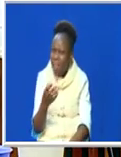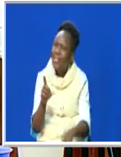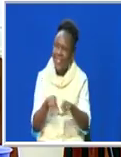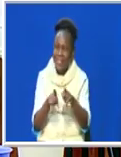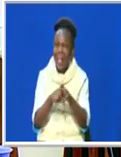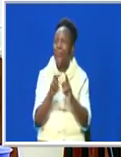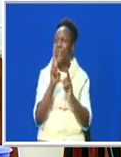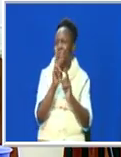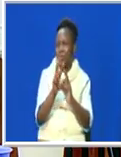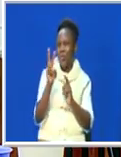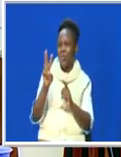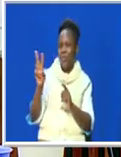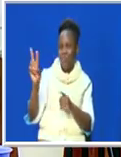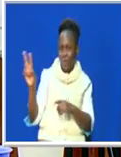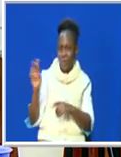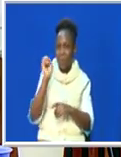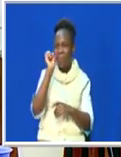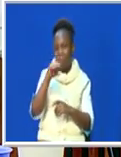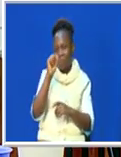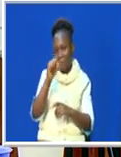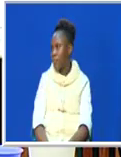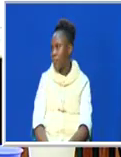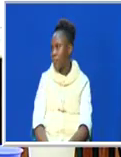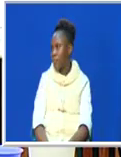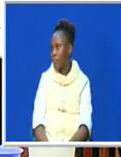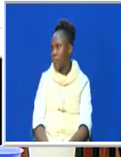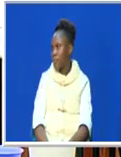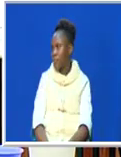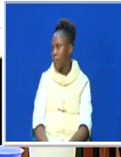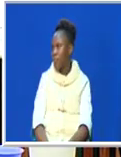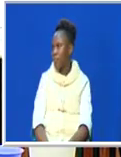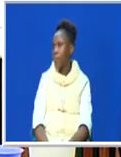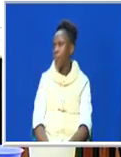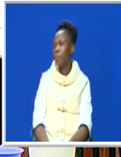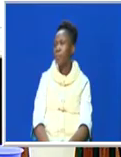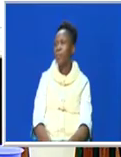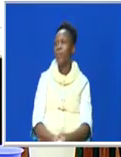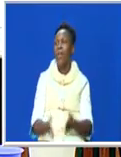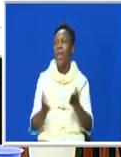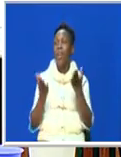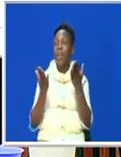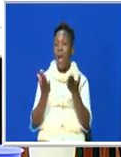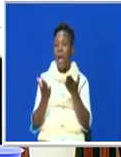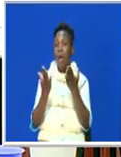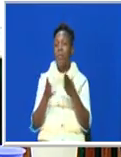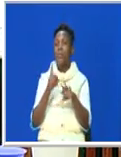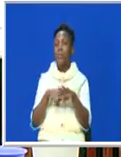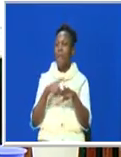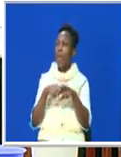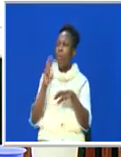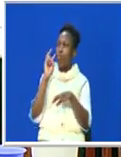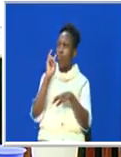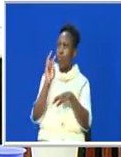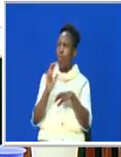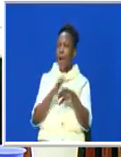I have two triangles. Lana, if you look at my